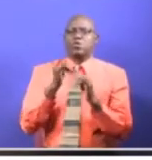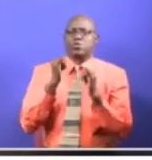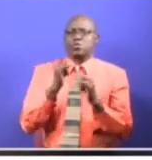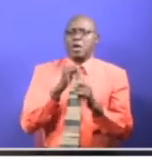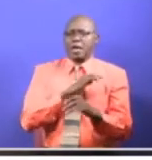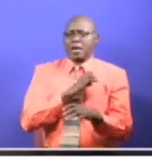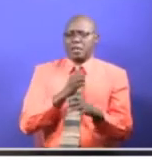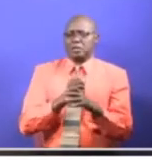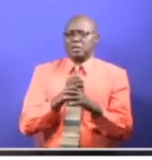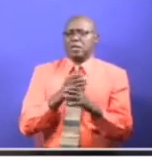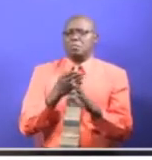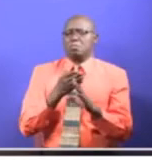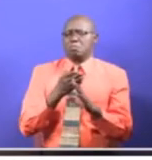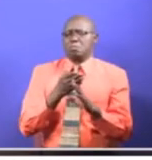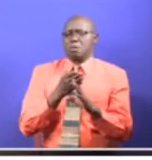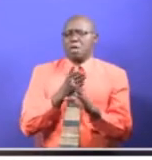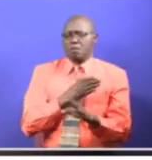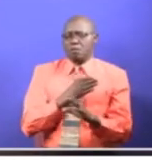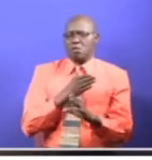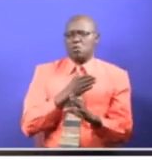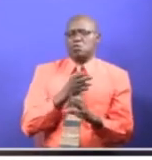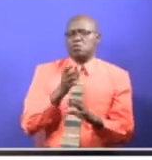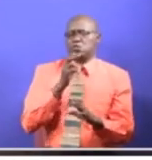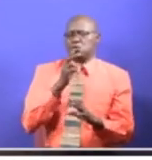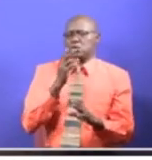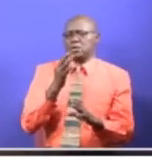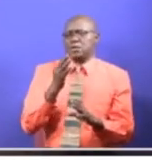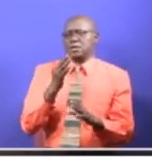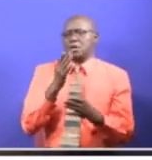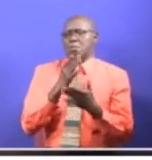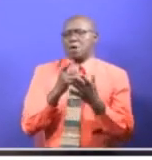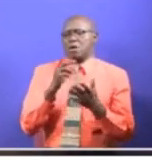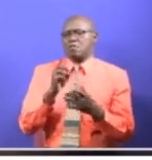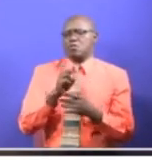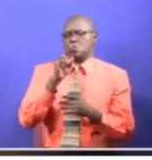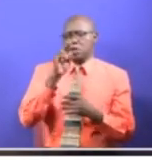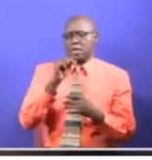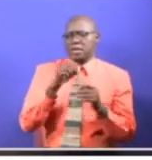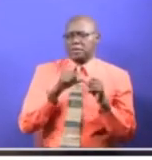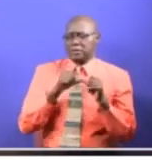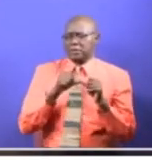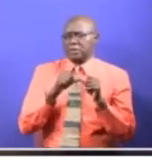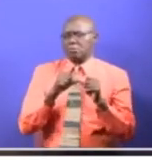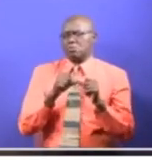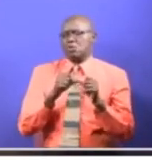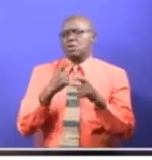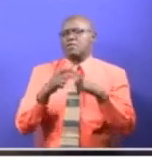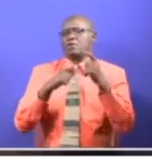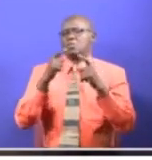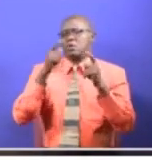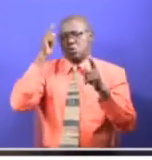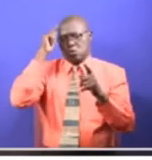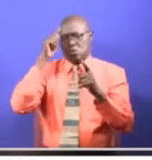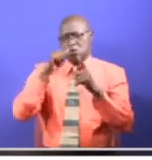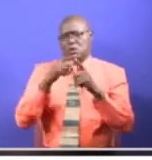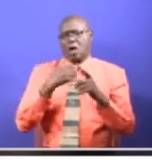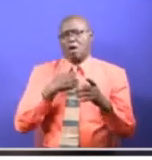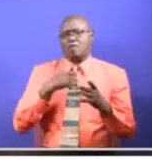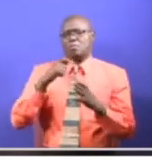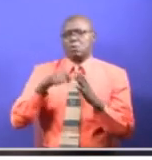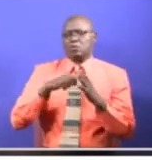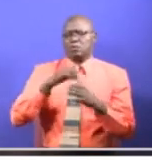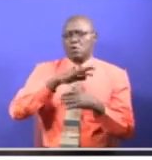2023. We're looking at being part of UN's Sustainable Development Goals and having all our manufacturing